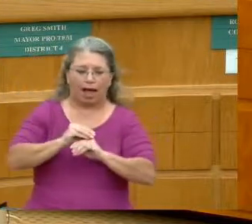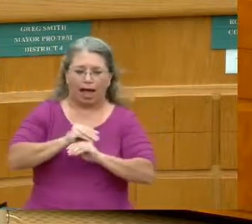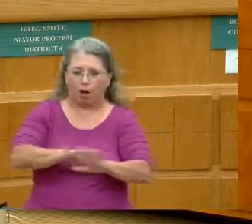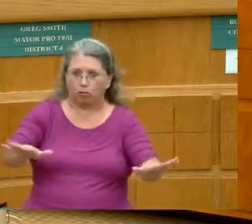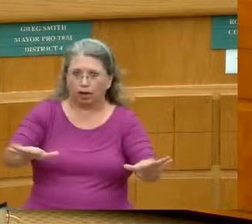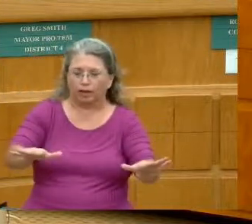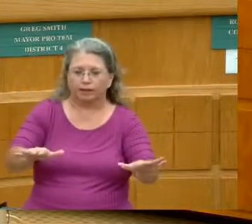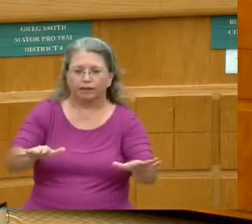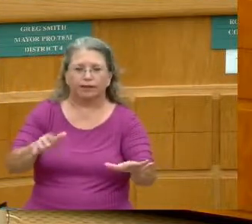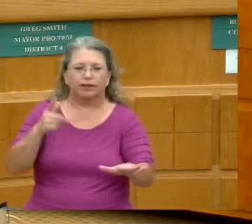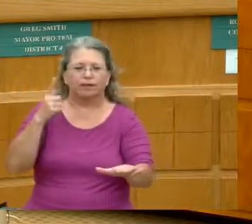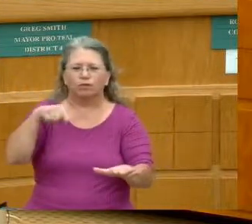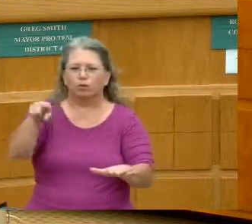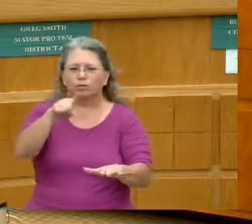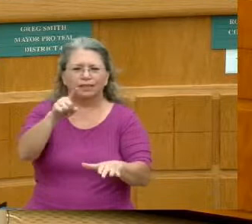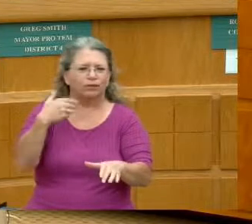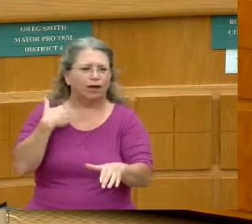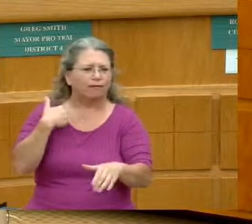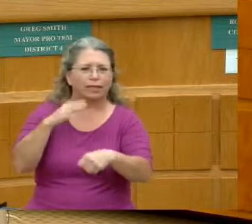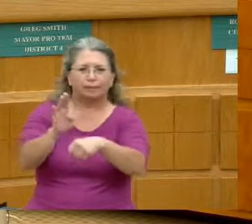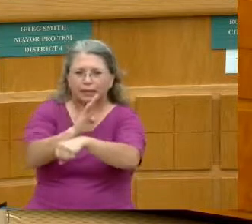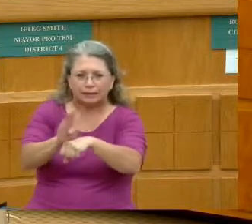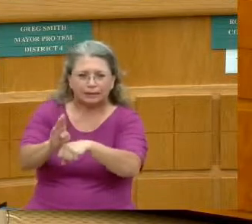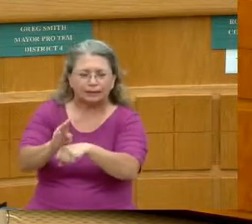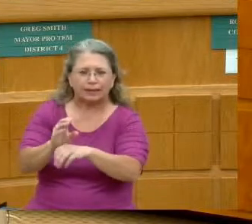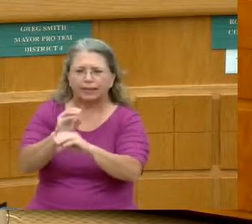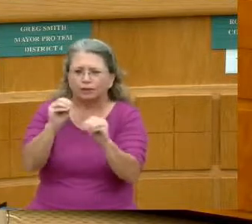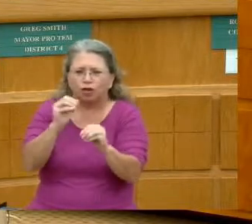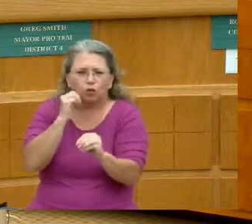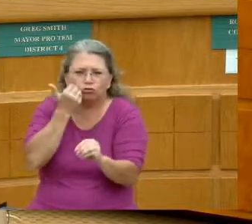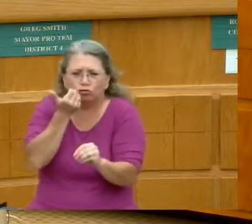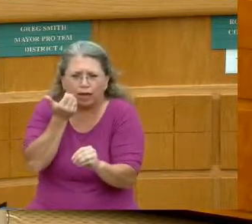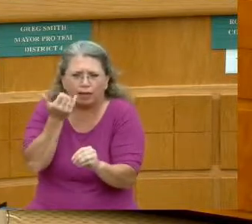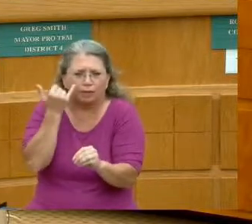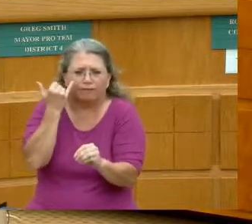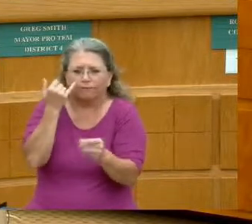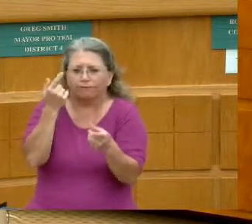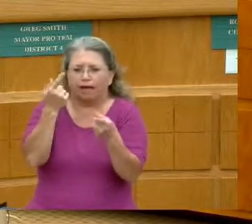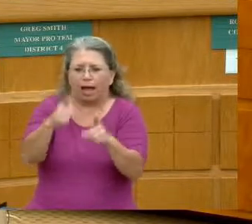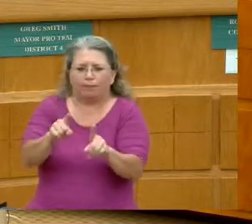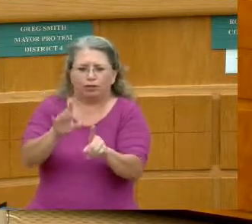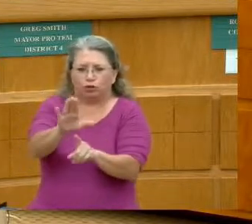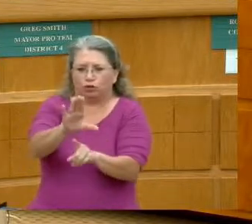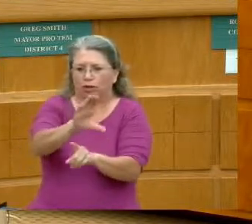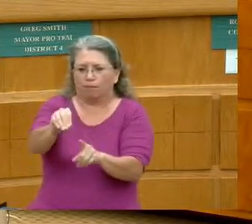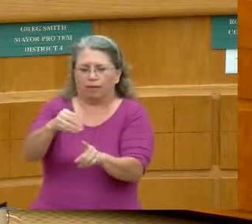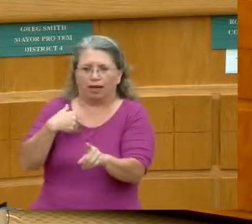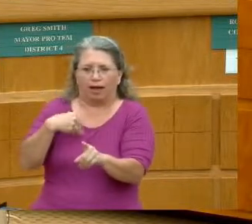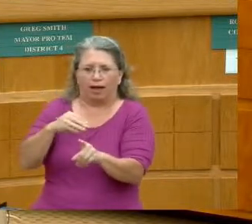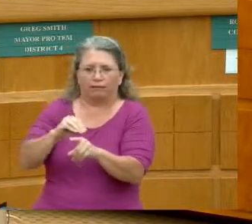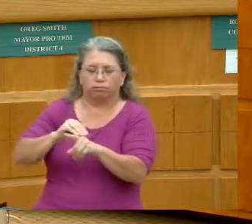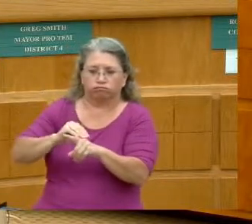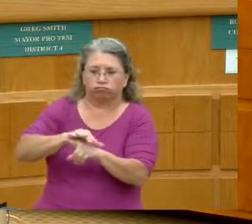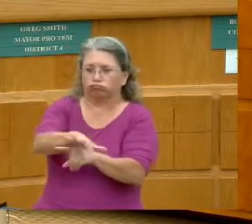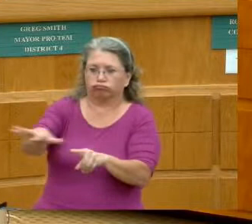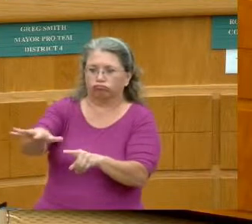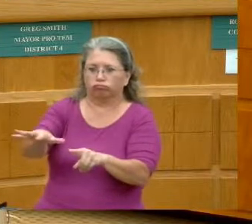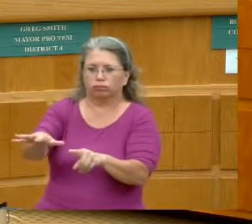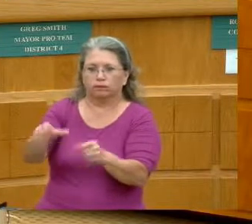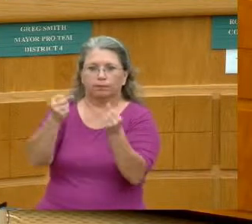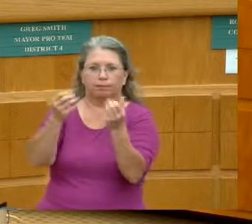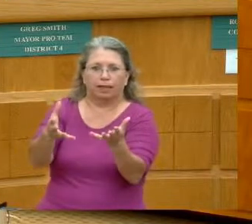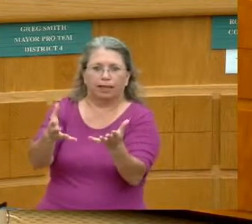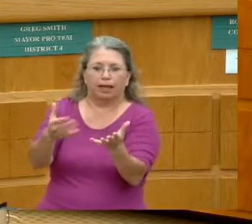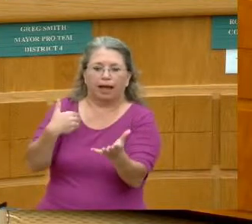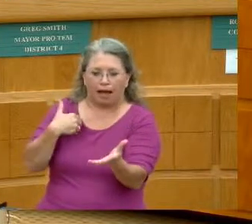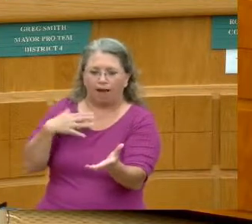there's an outbreak at your company. It's very important to comply with the local officials, get everybody tested, let the contact tracing happen,